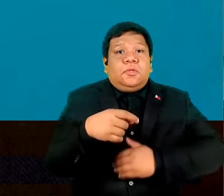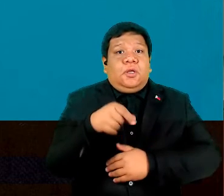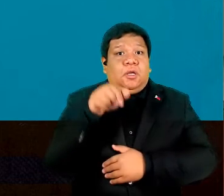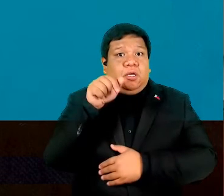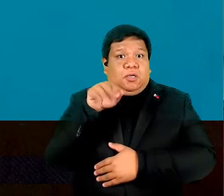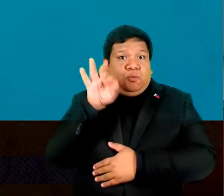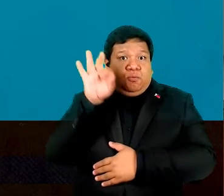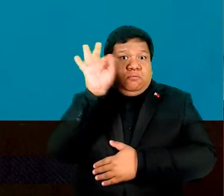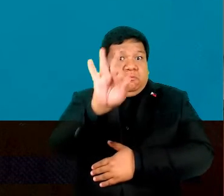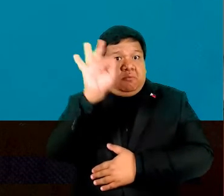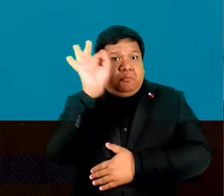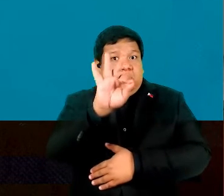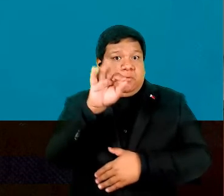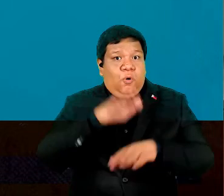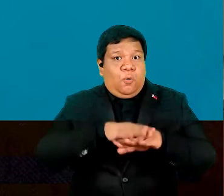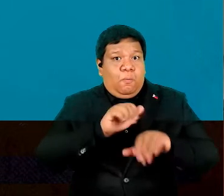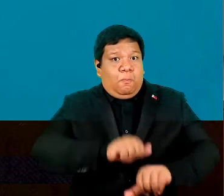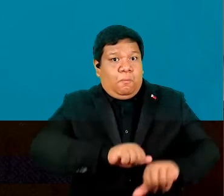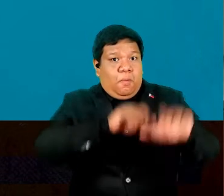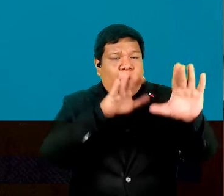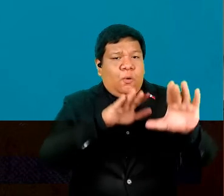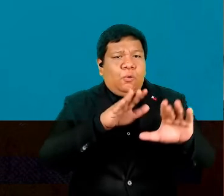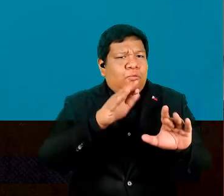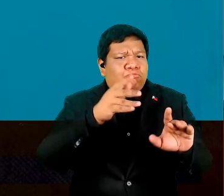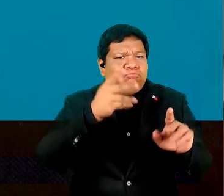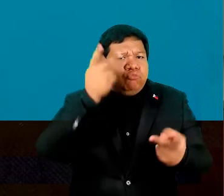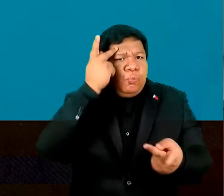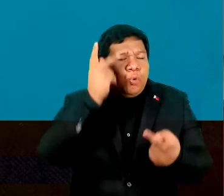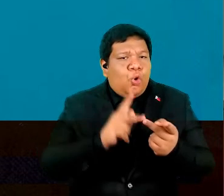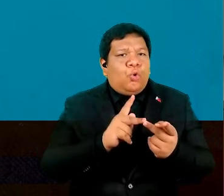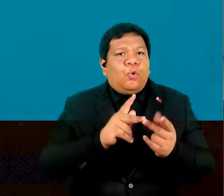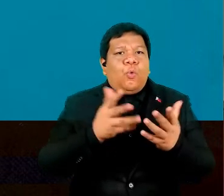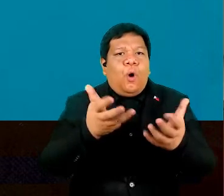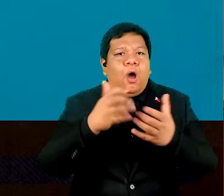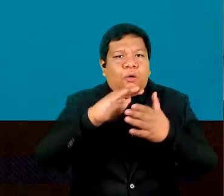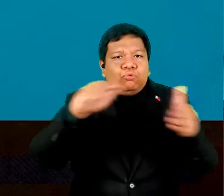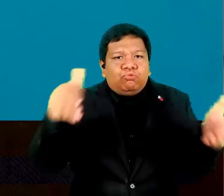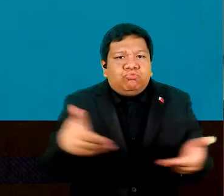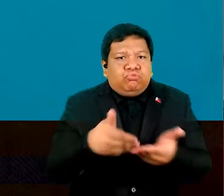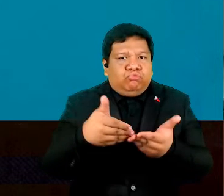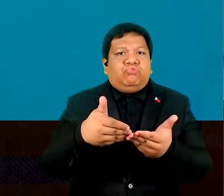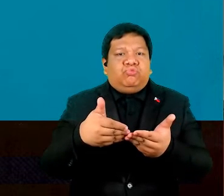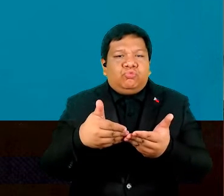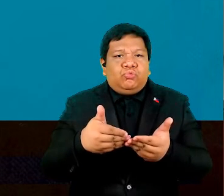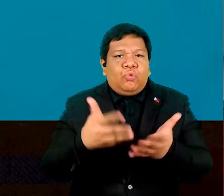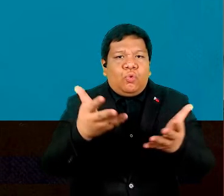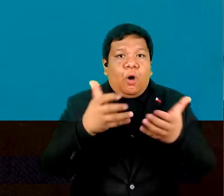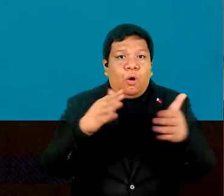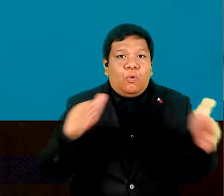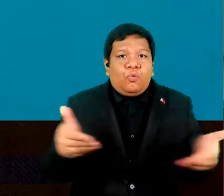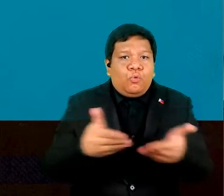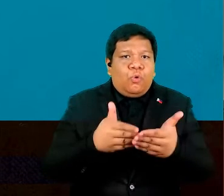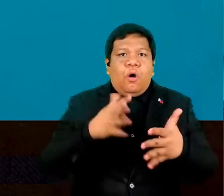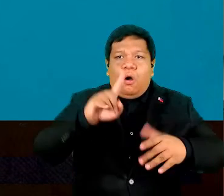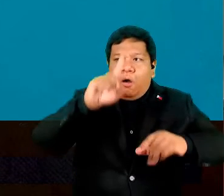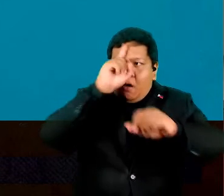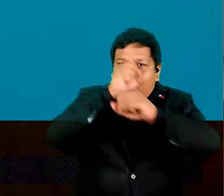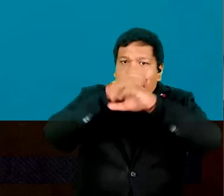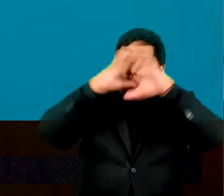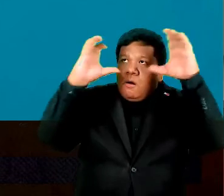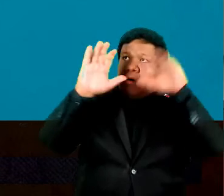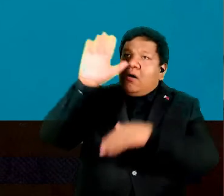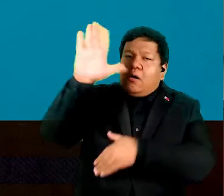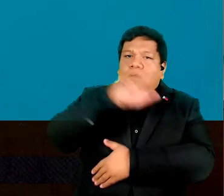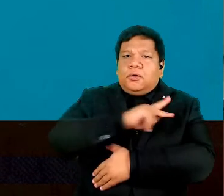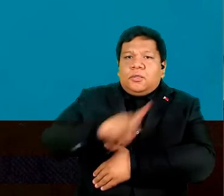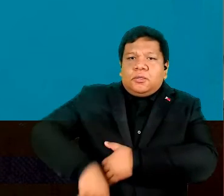what's in the Sermon on the Mount were actually to introduce us to the, or Jesus introducing us to the picture of